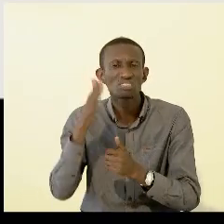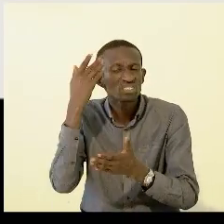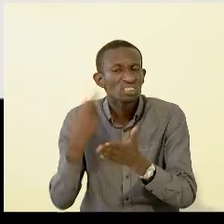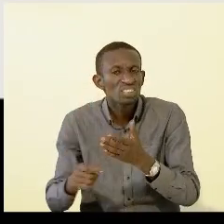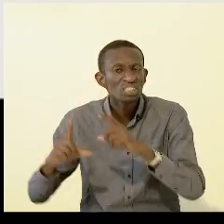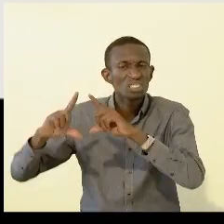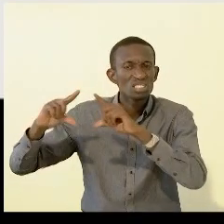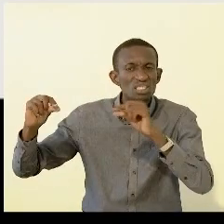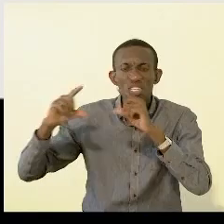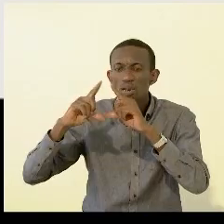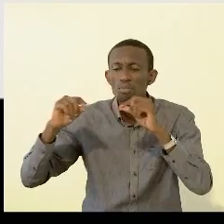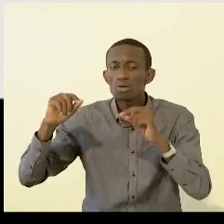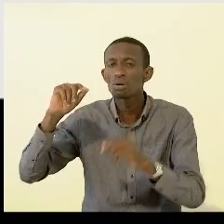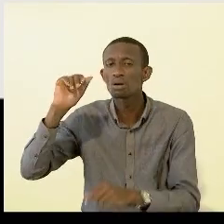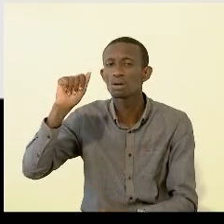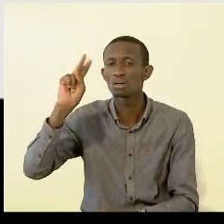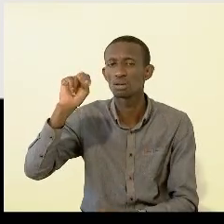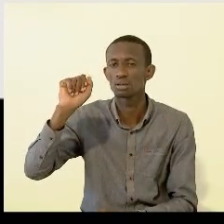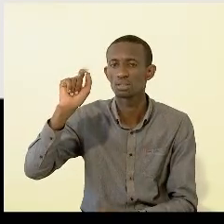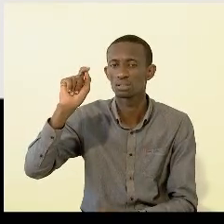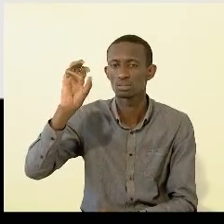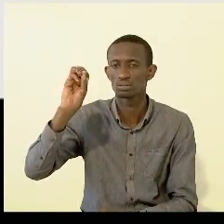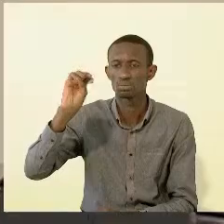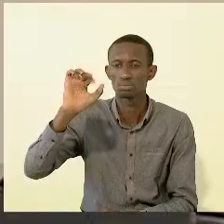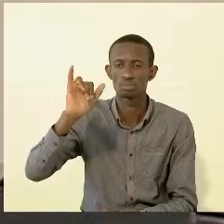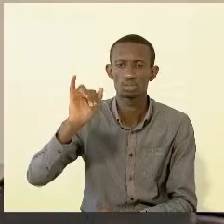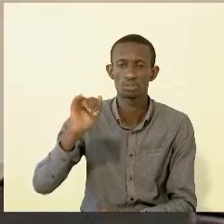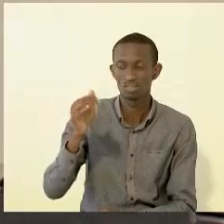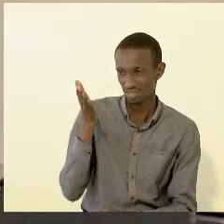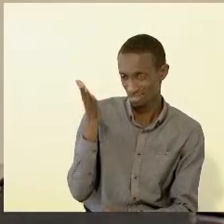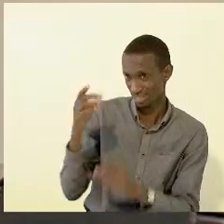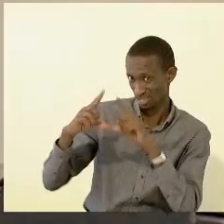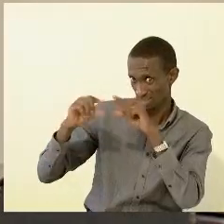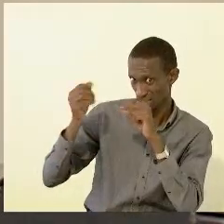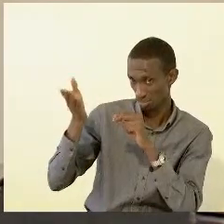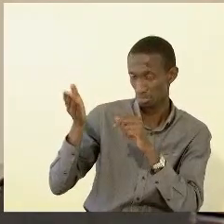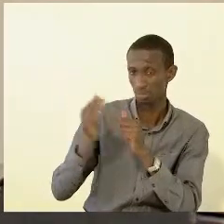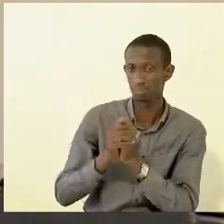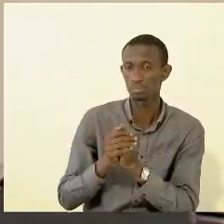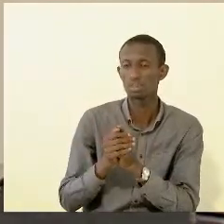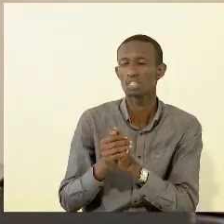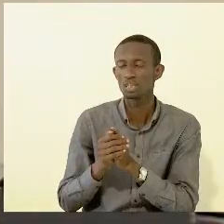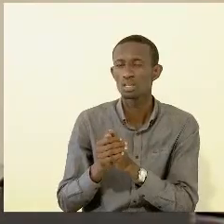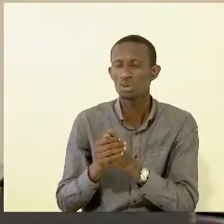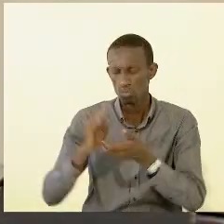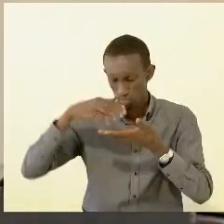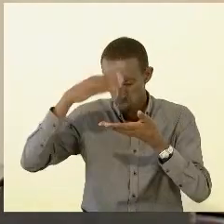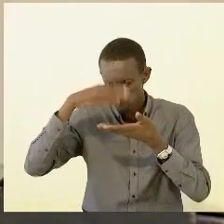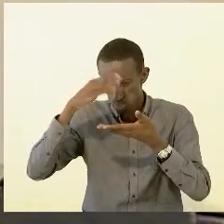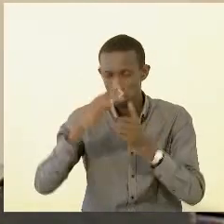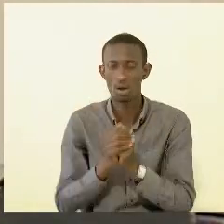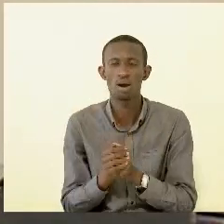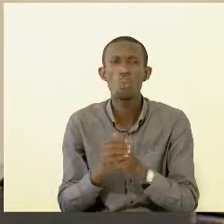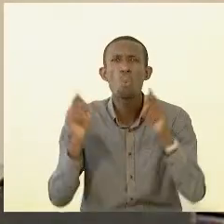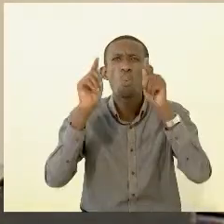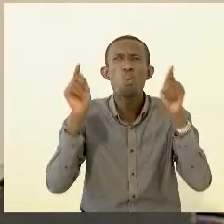Anatomy is the study of structures of an organism, the study of